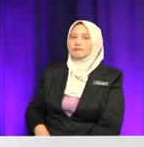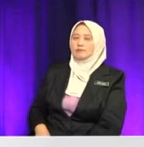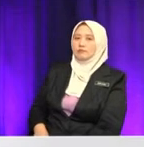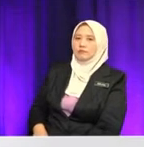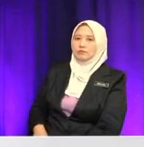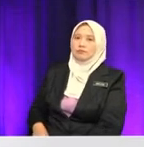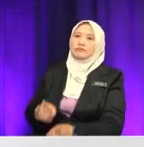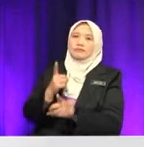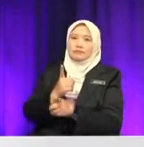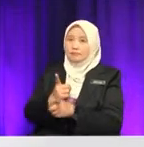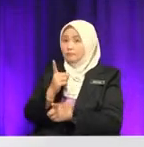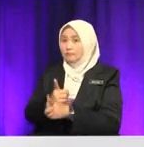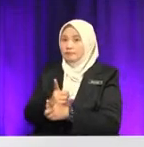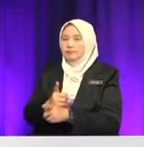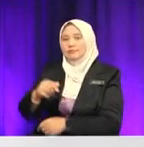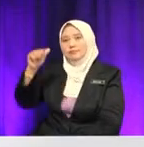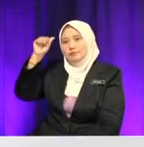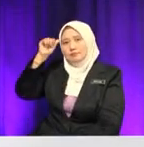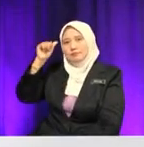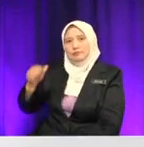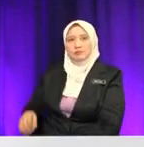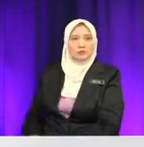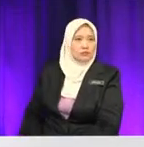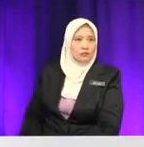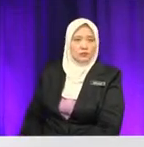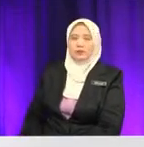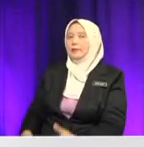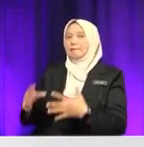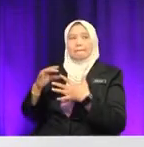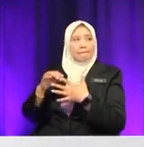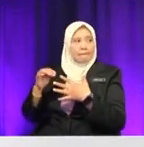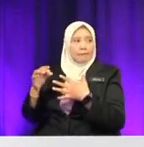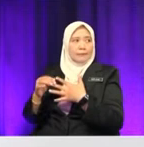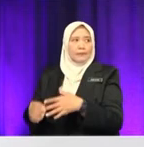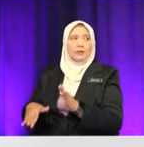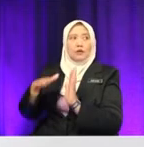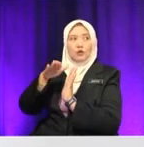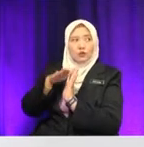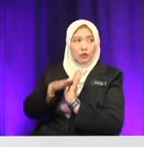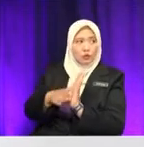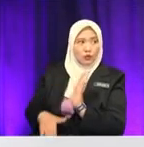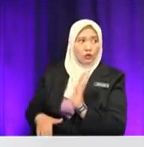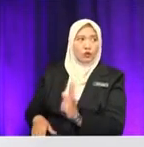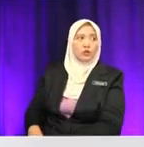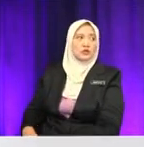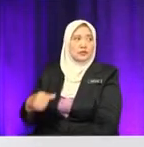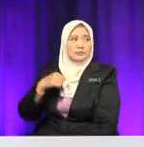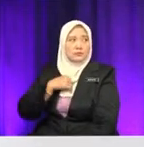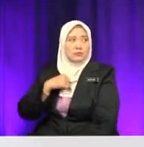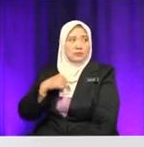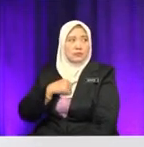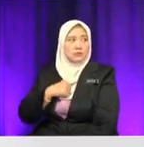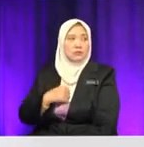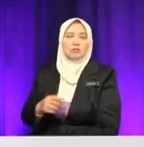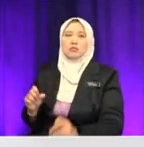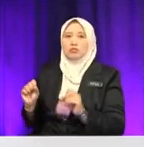You absolutely true, Aiman. My nature is low self-esteem. This because